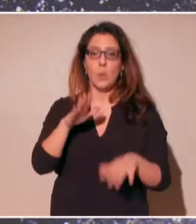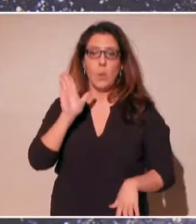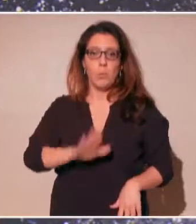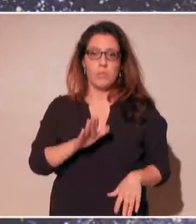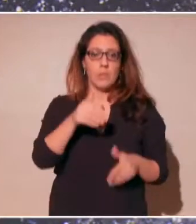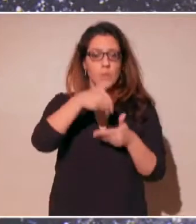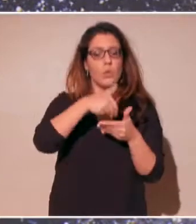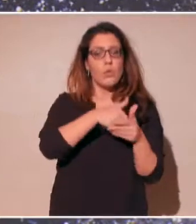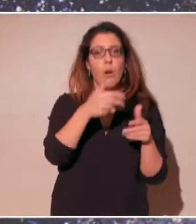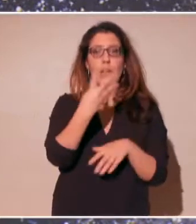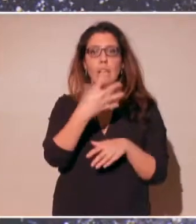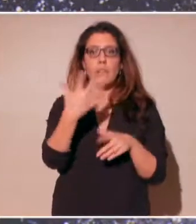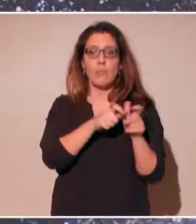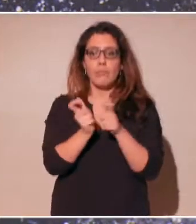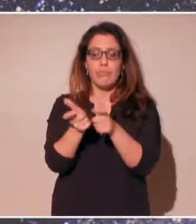network with 4 or 5